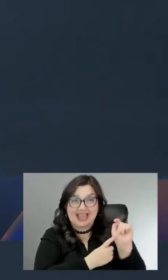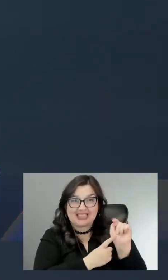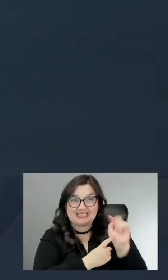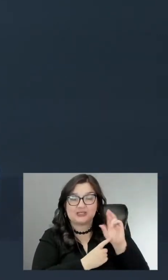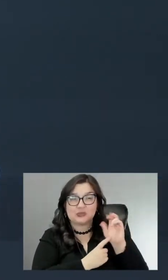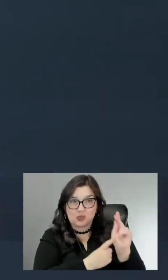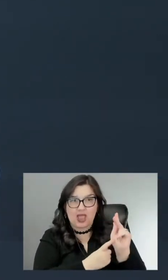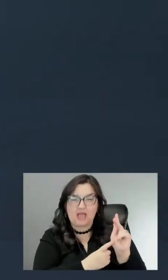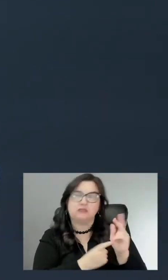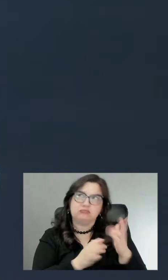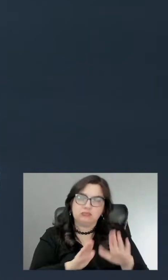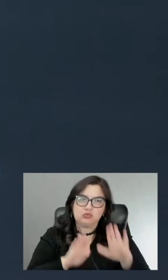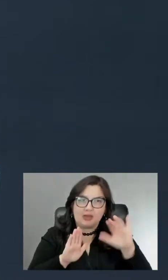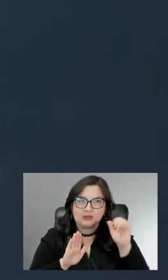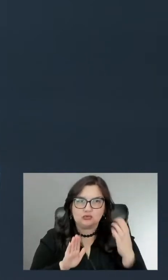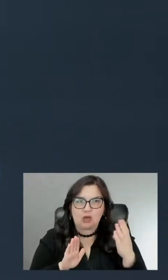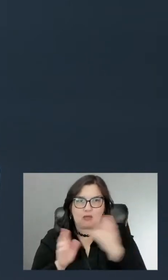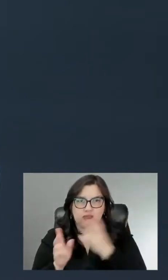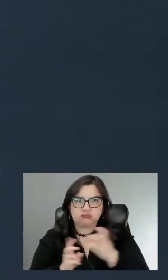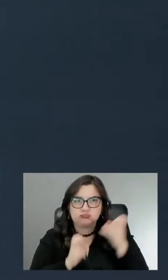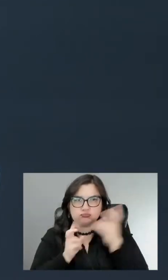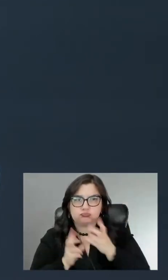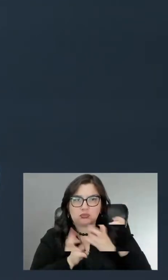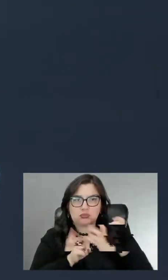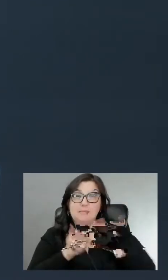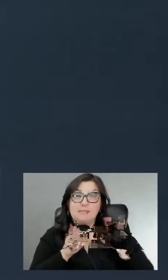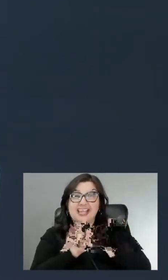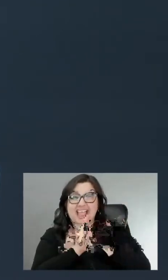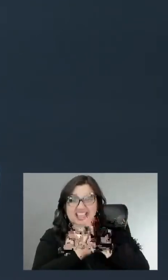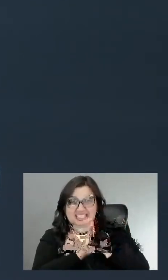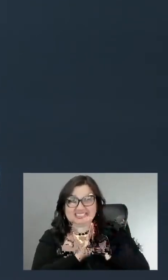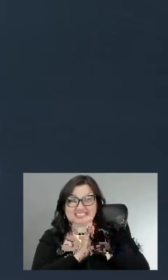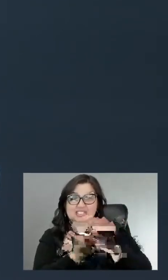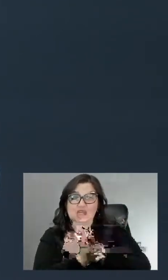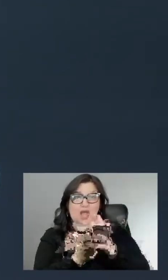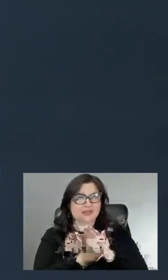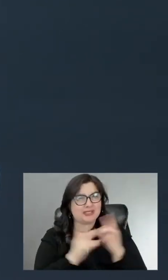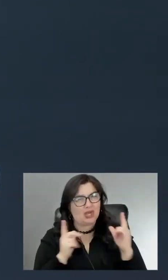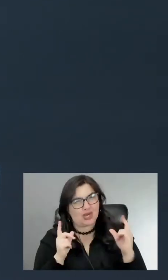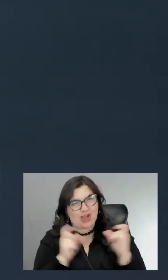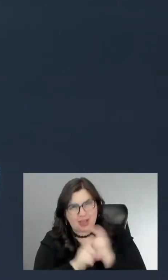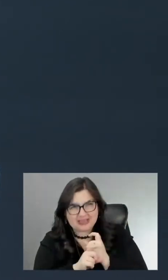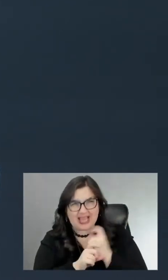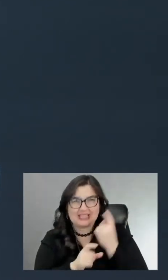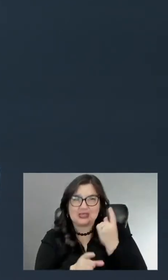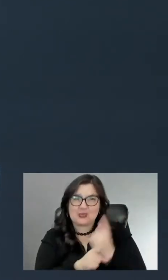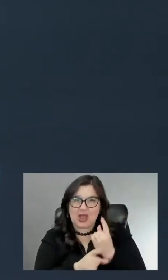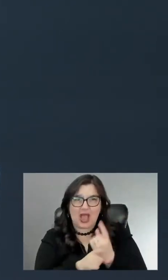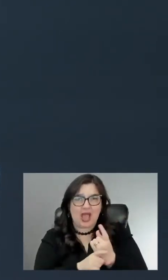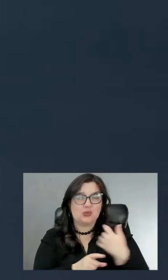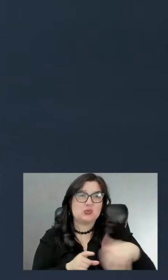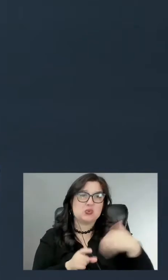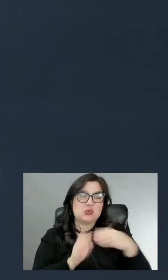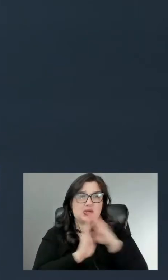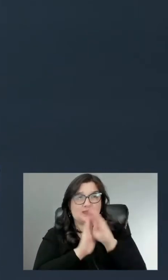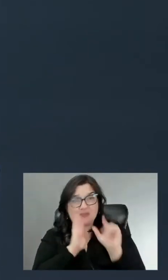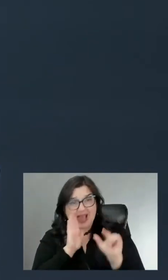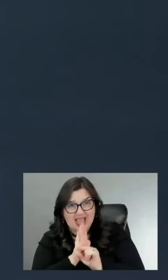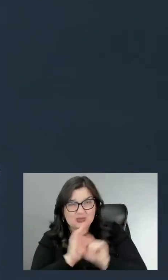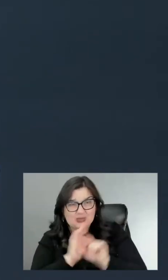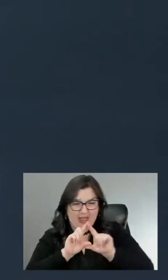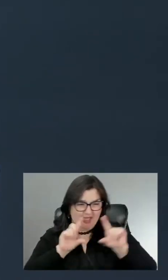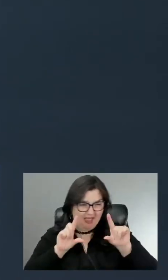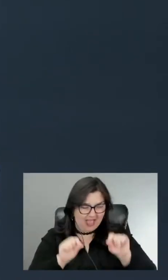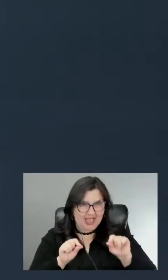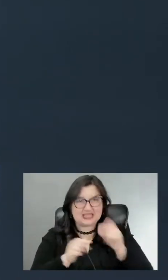documents, but the ID documents are complex enough that, it has got rich background, there are some, inline